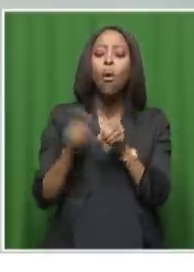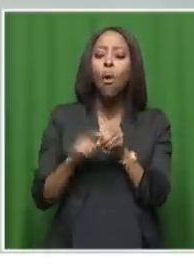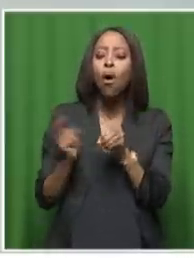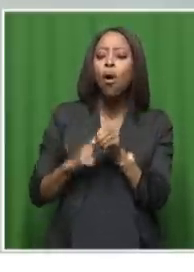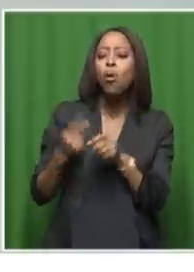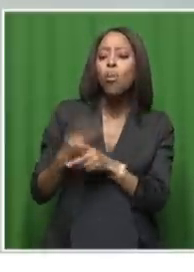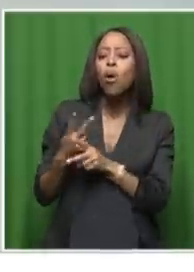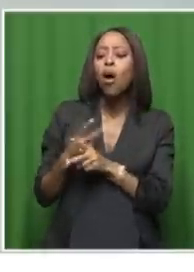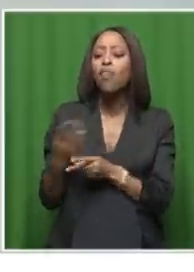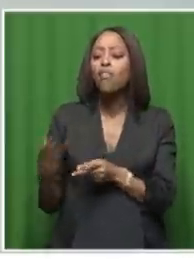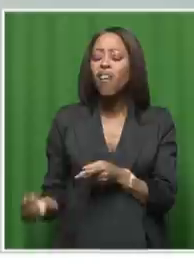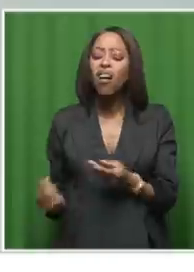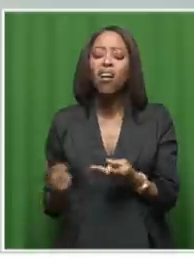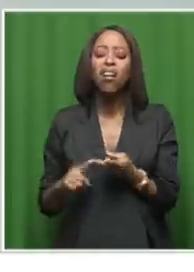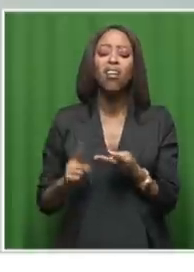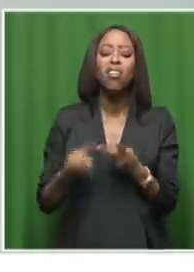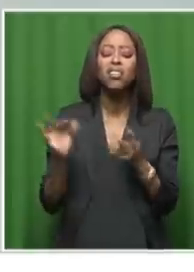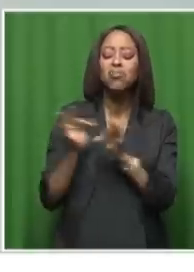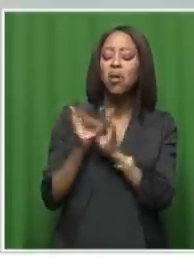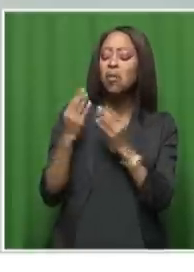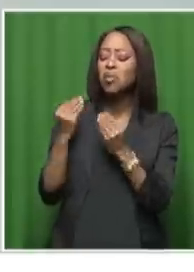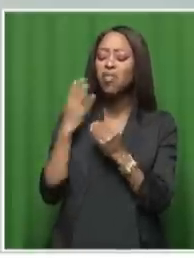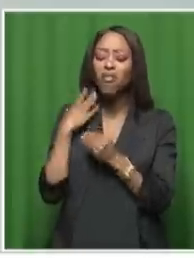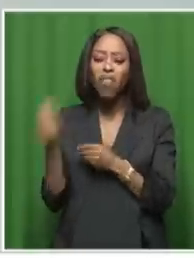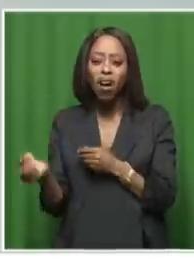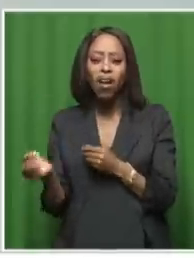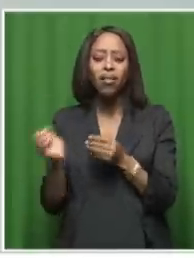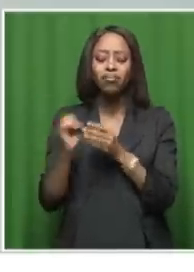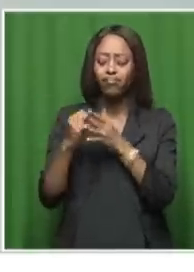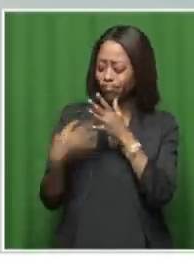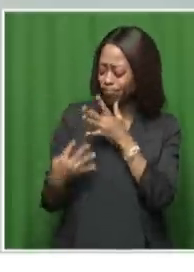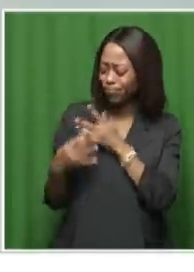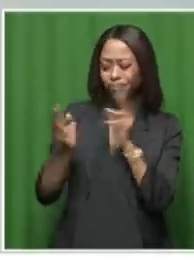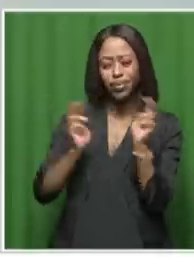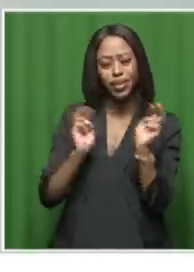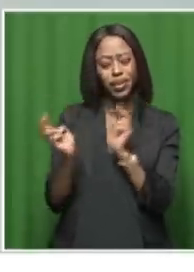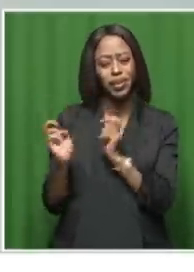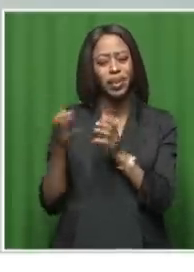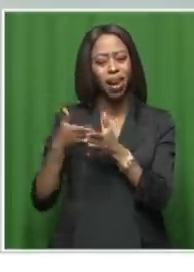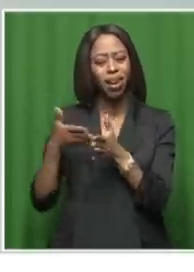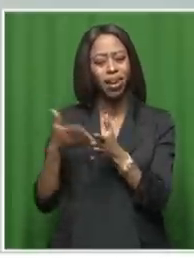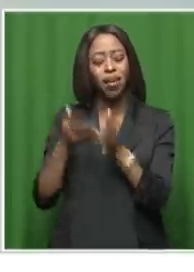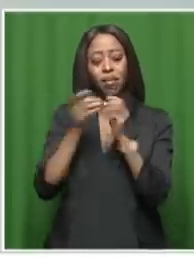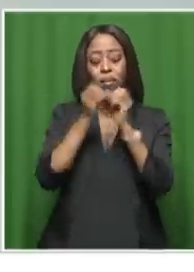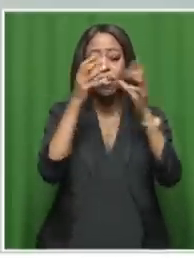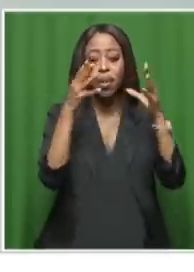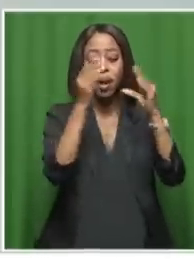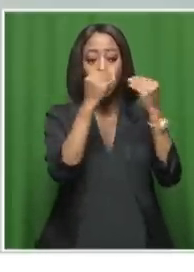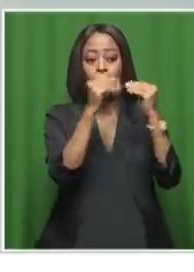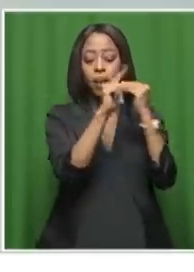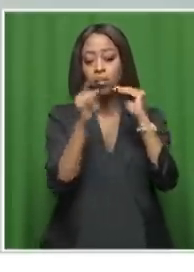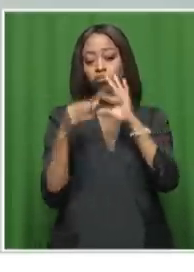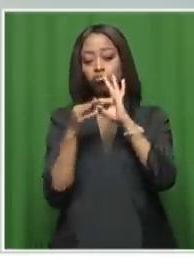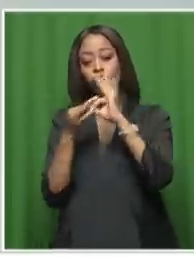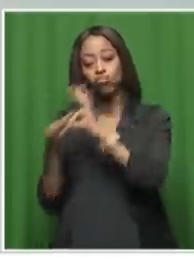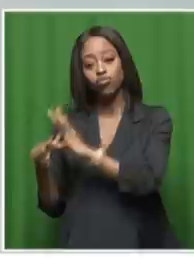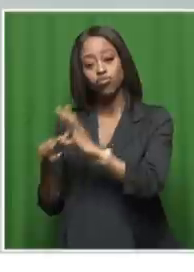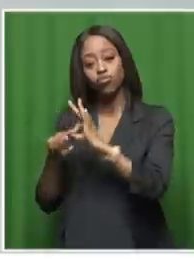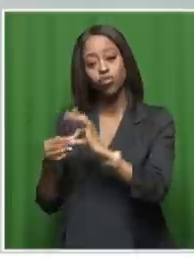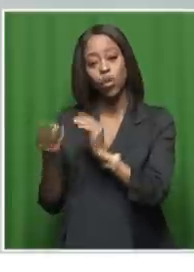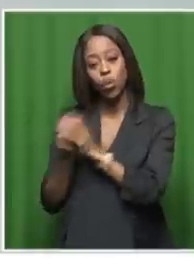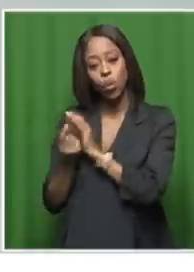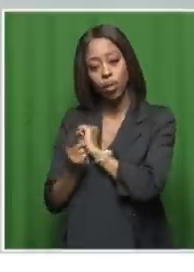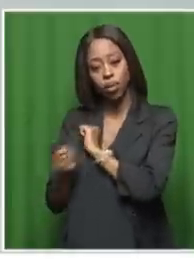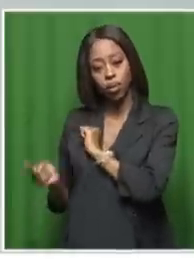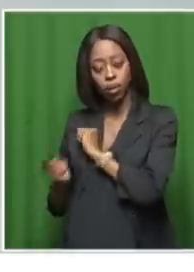our products from small businesses, including the other issues that become red tape for big corporates too. We are working, of